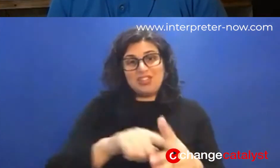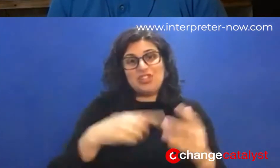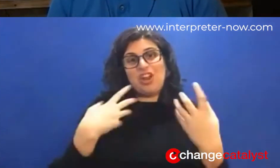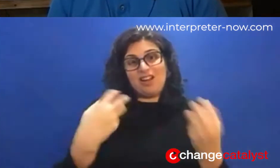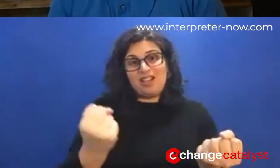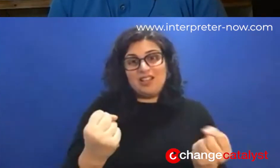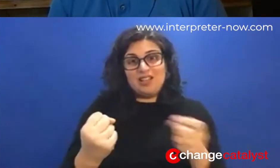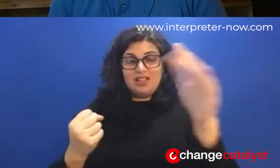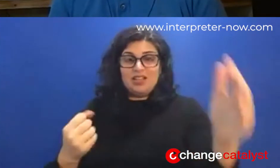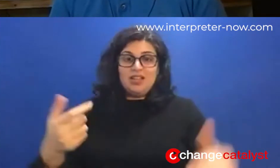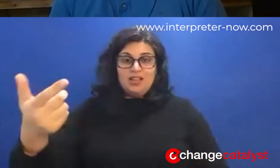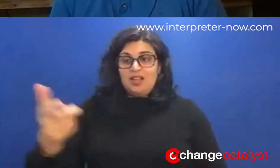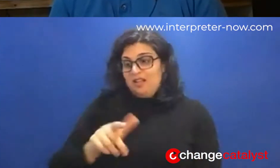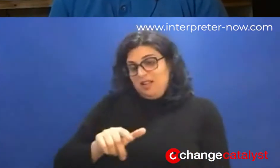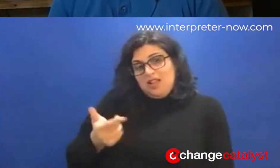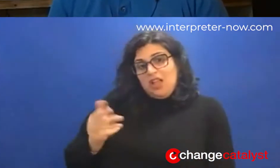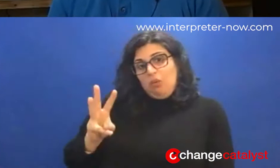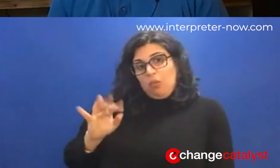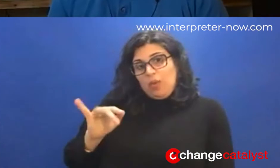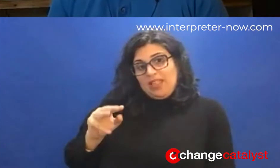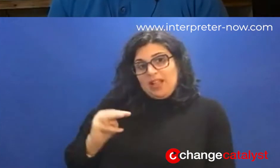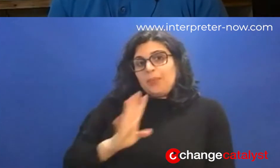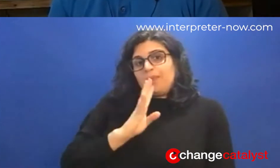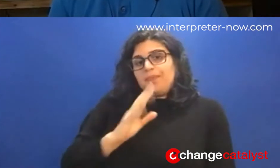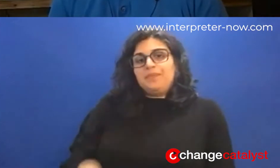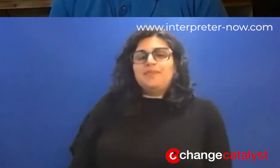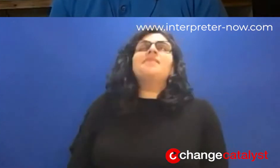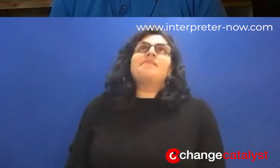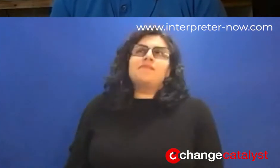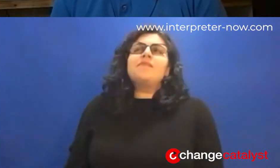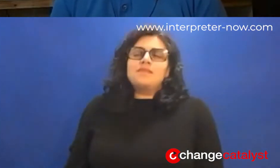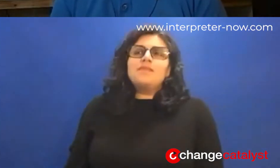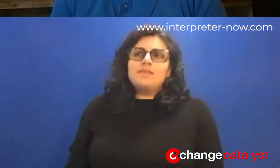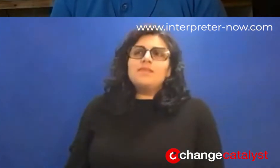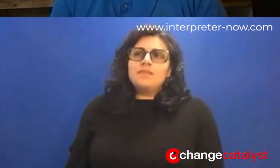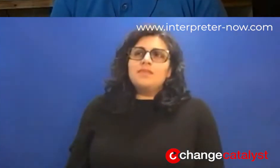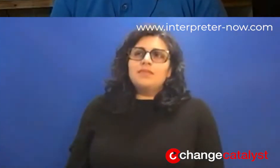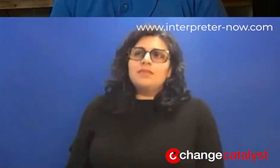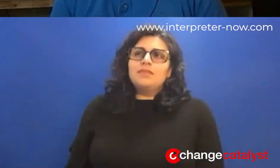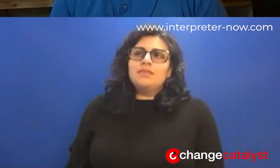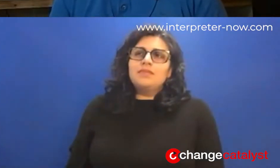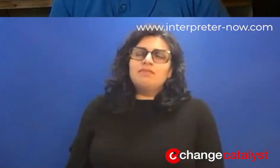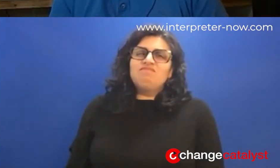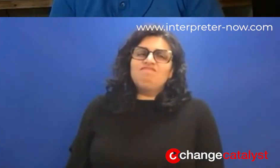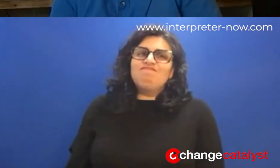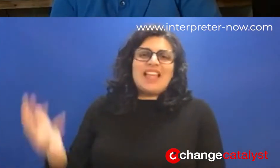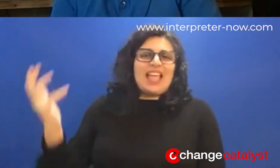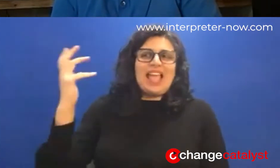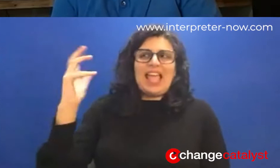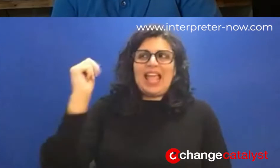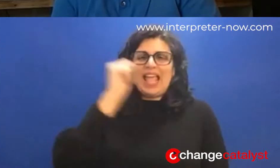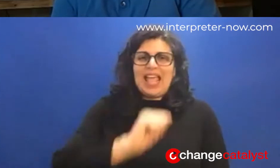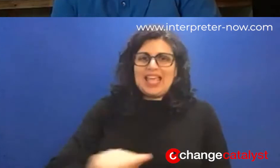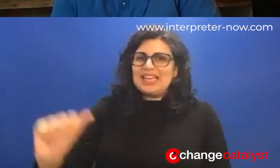Yeah, I'll start this with saying that pretty much any Black person